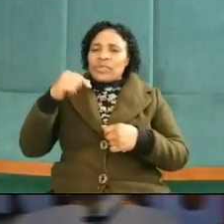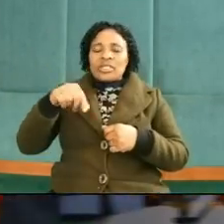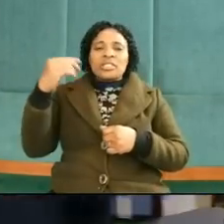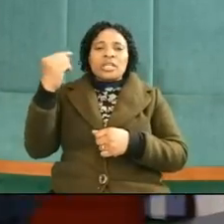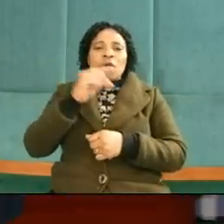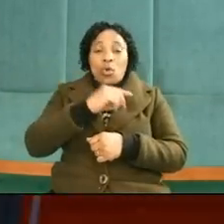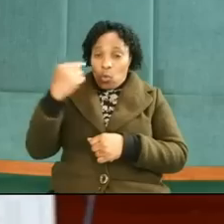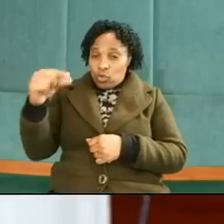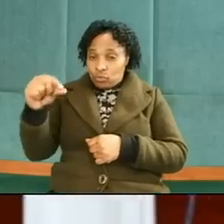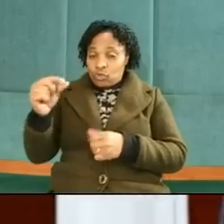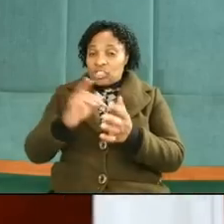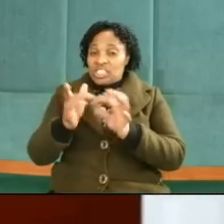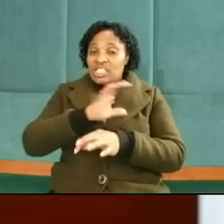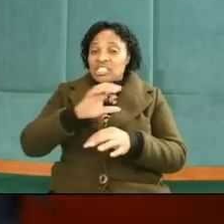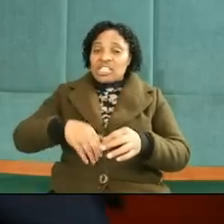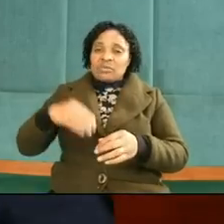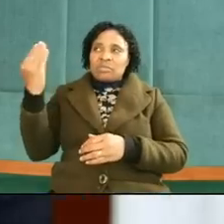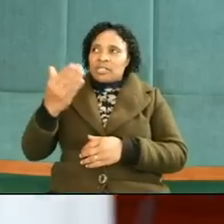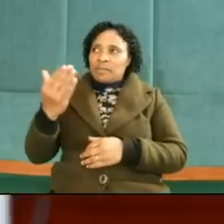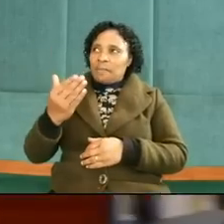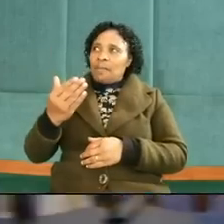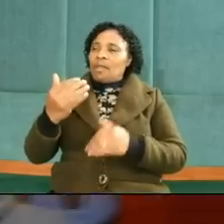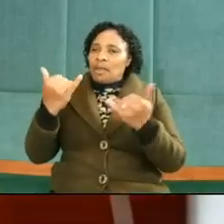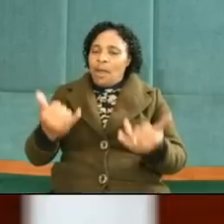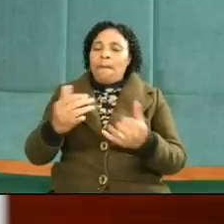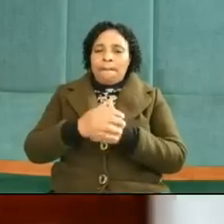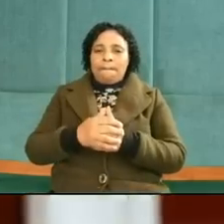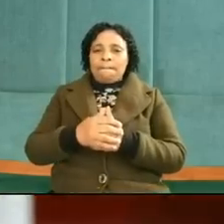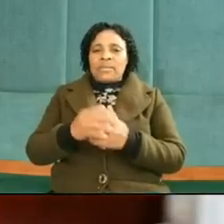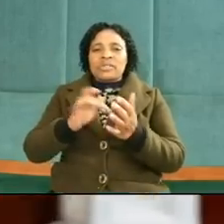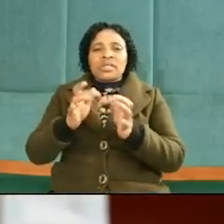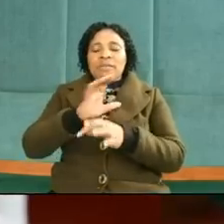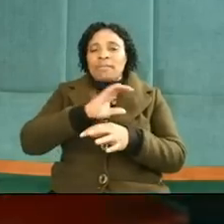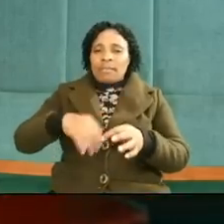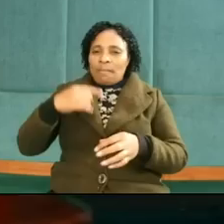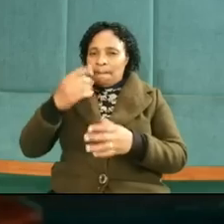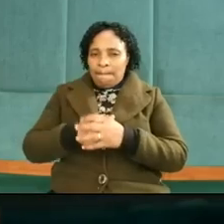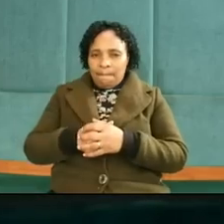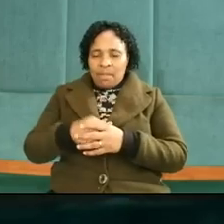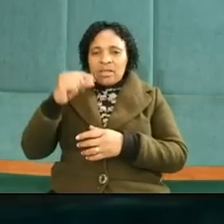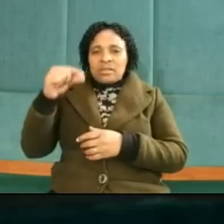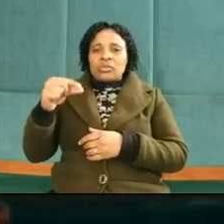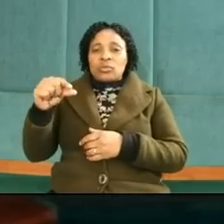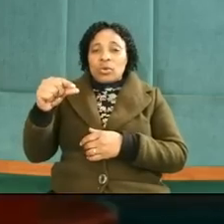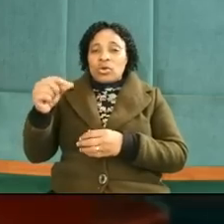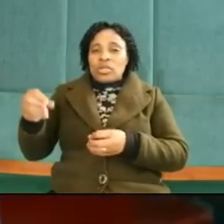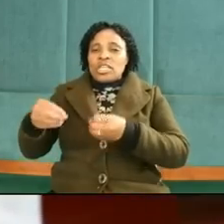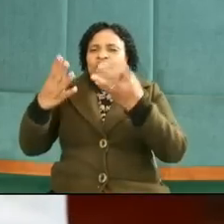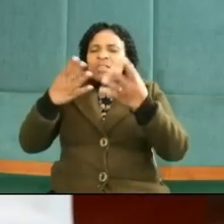gospel that Christ preached. And so watch this. What Christ is saying, this gospel of giving man